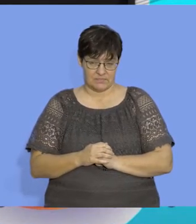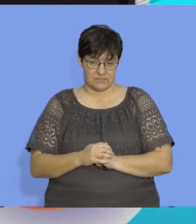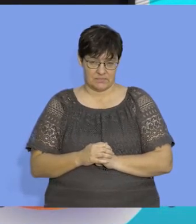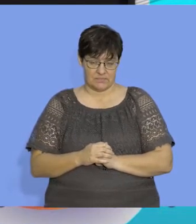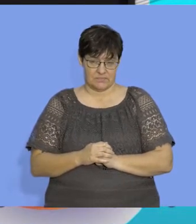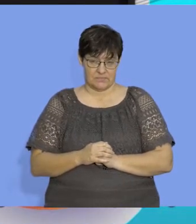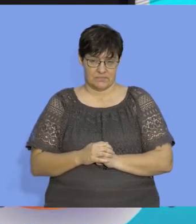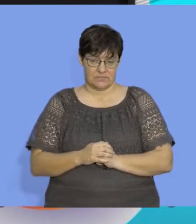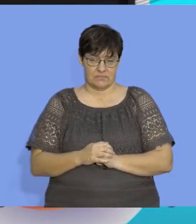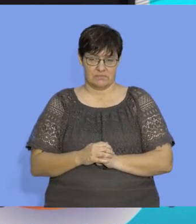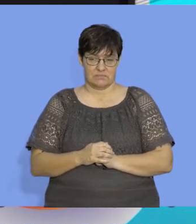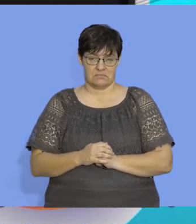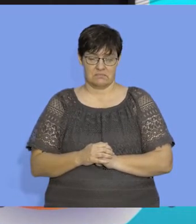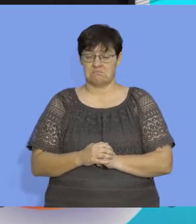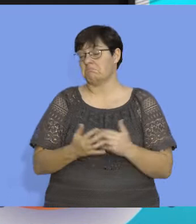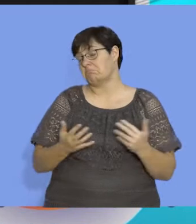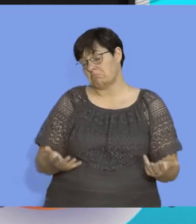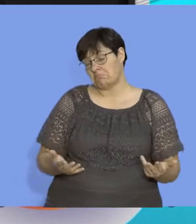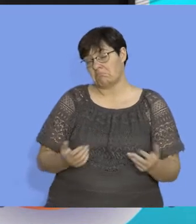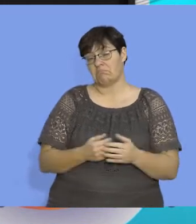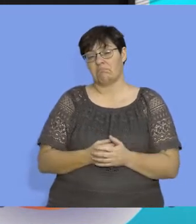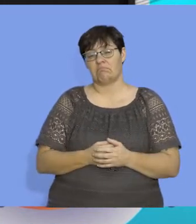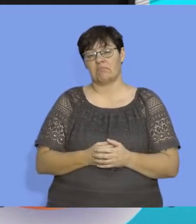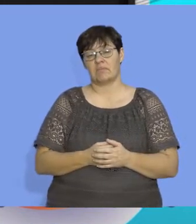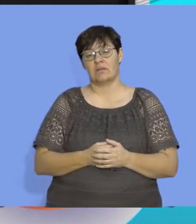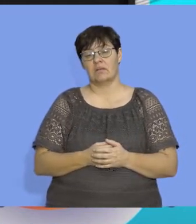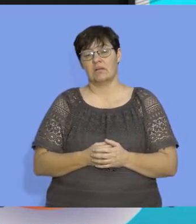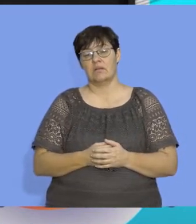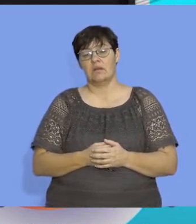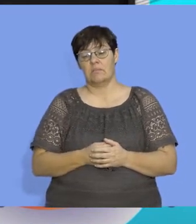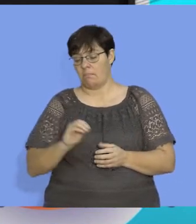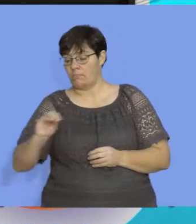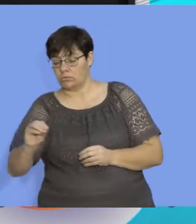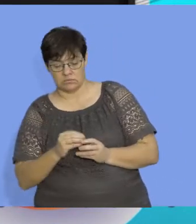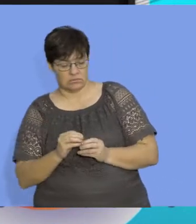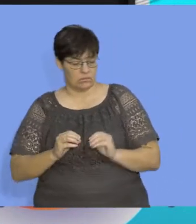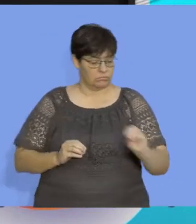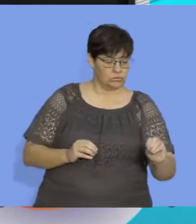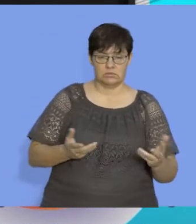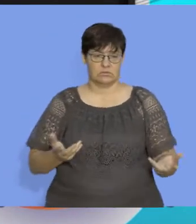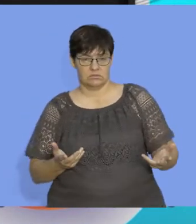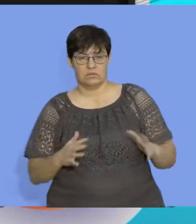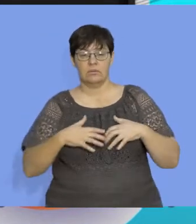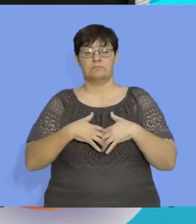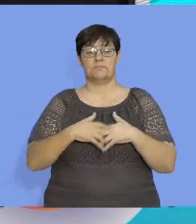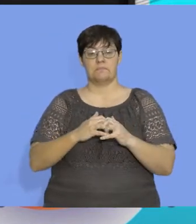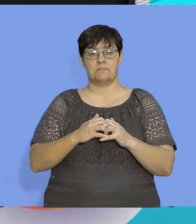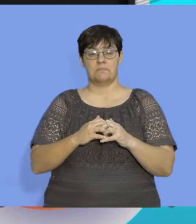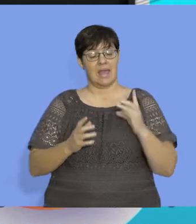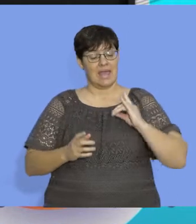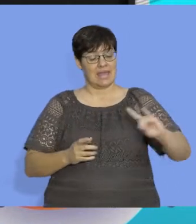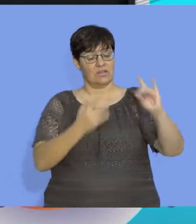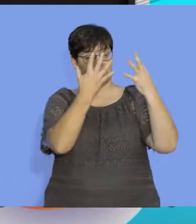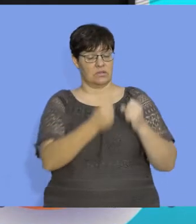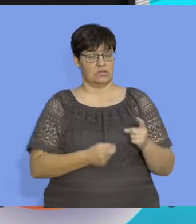of what goes where, when you are drawing up your cash budget and you are told that a